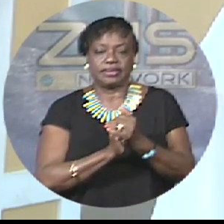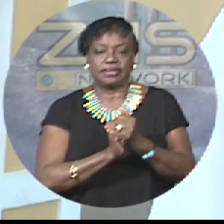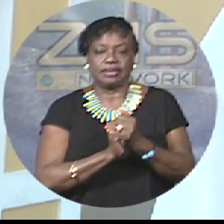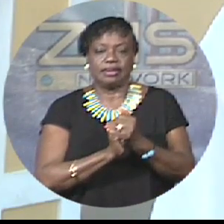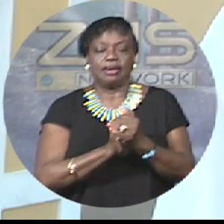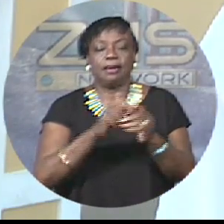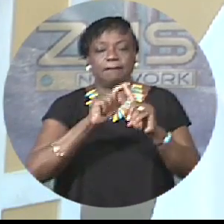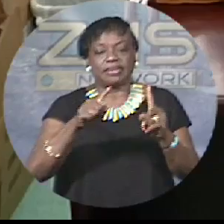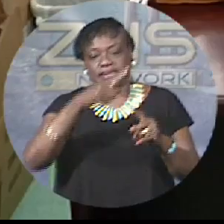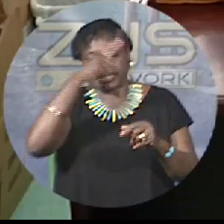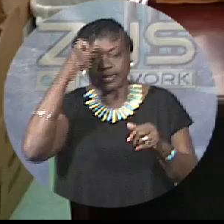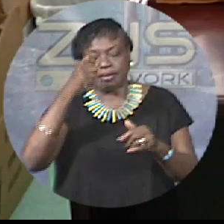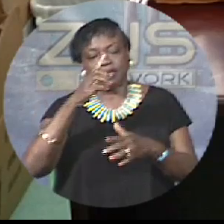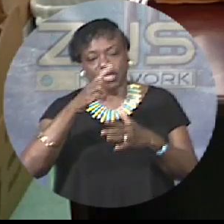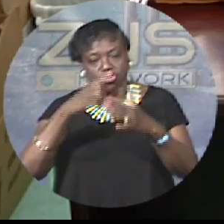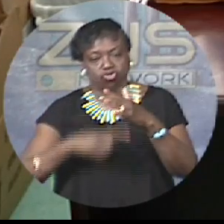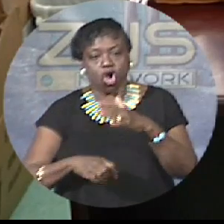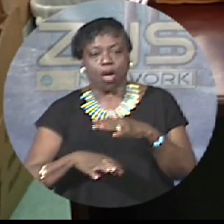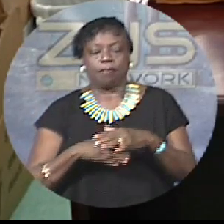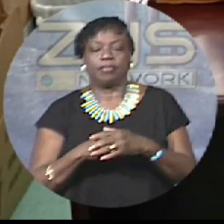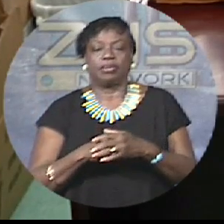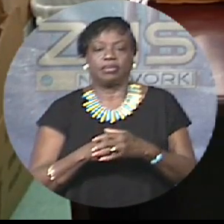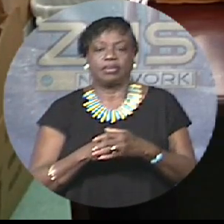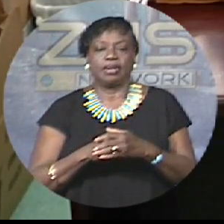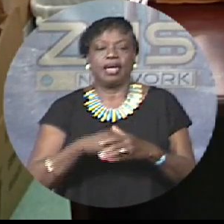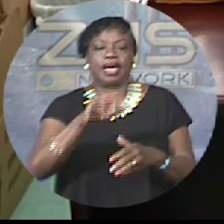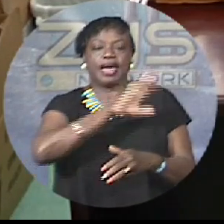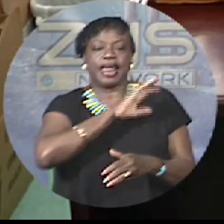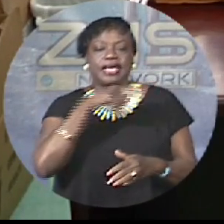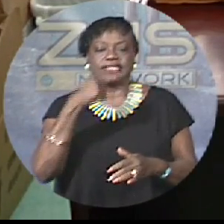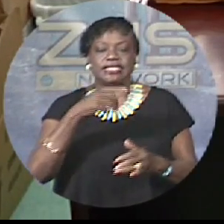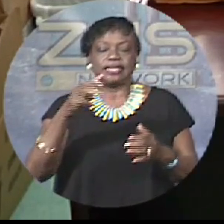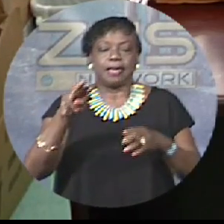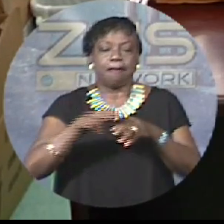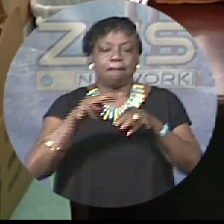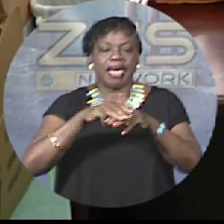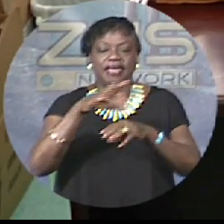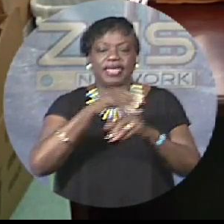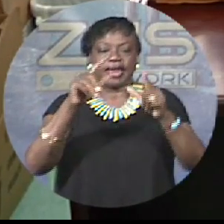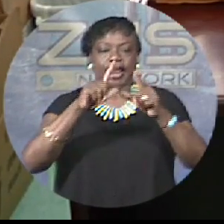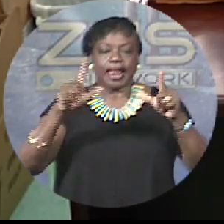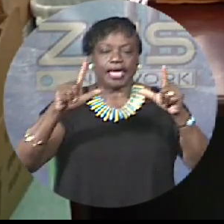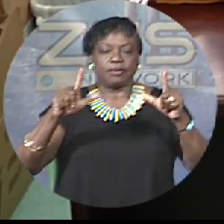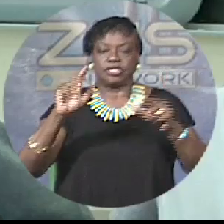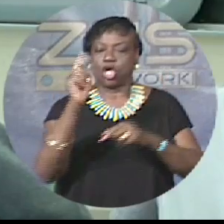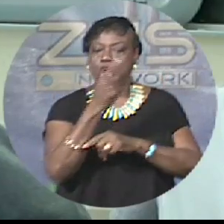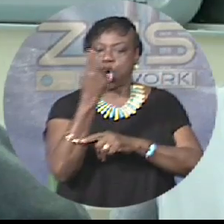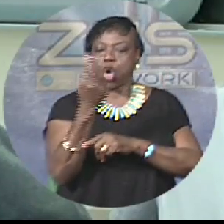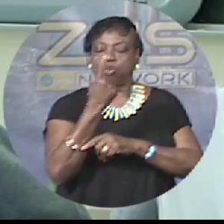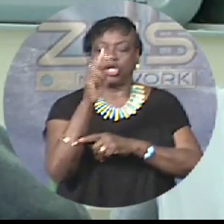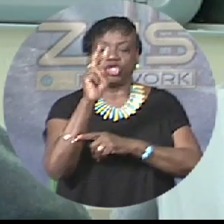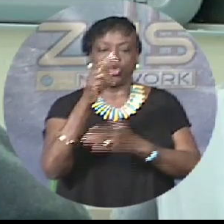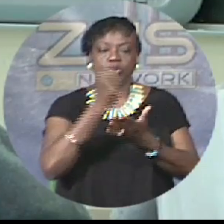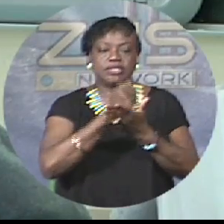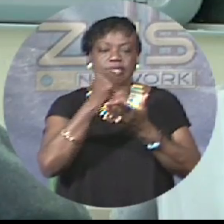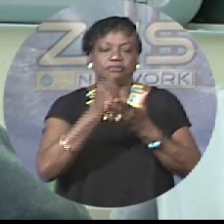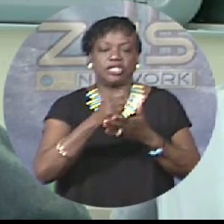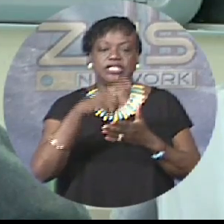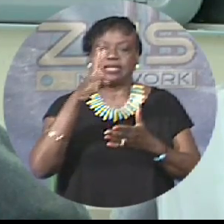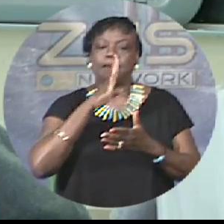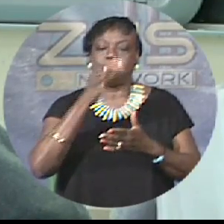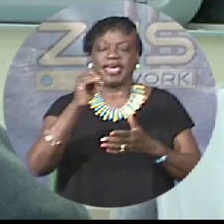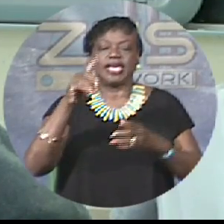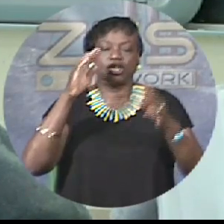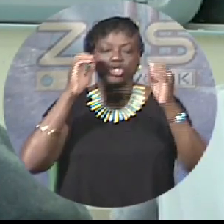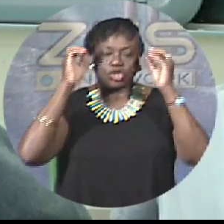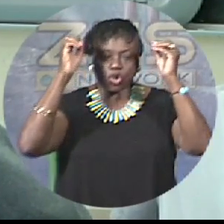this time for grade 10. According to Clark, math and language are the only two subjects being taught during summer school. He says